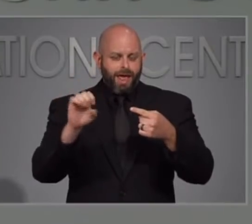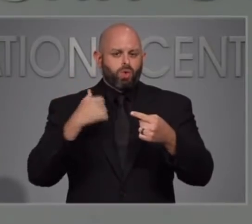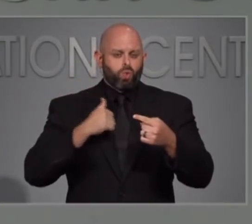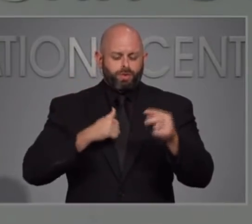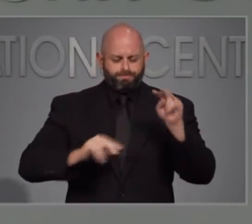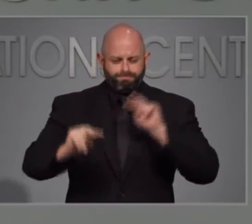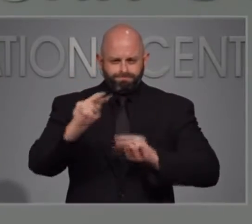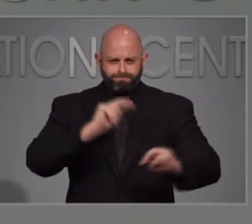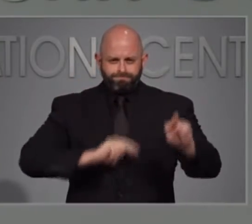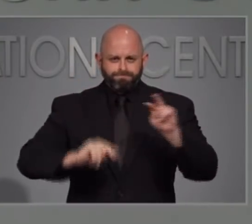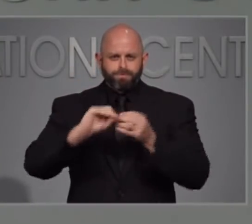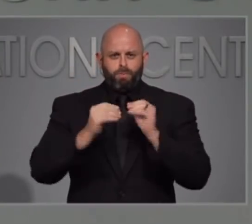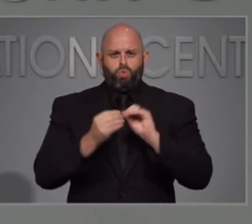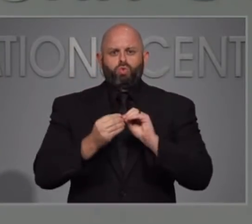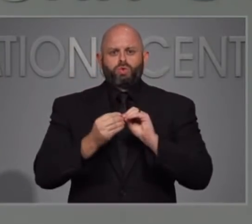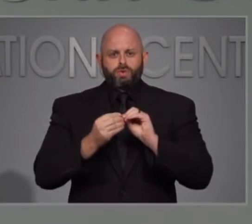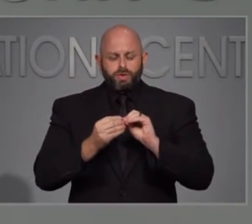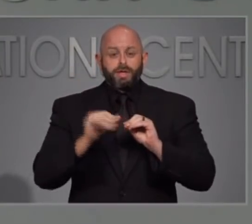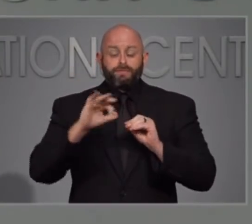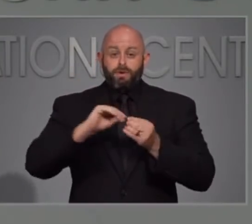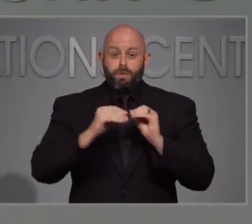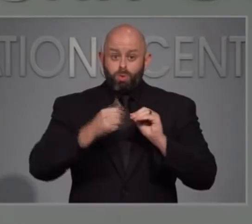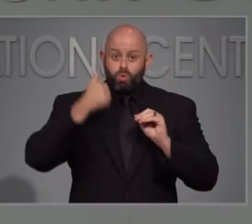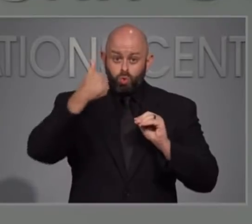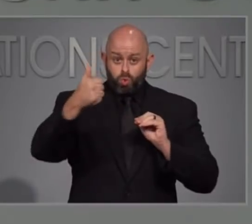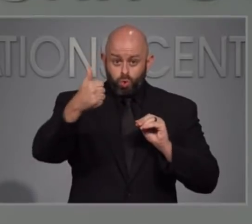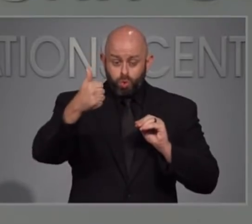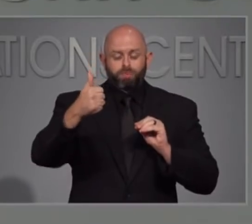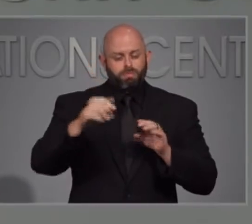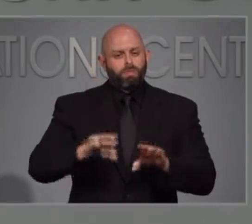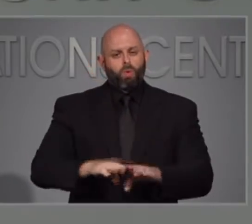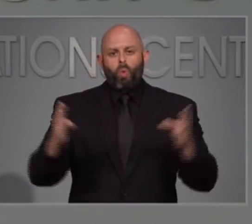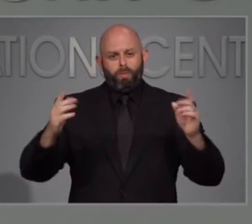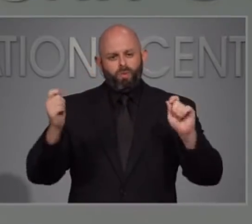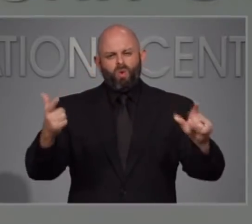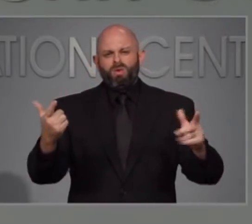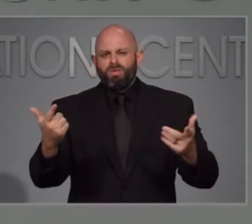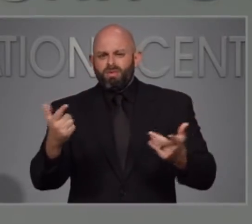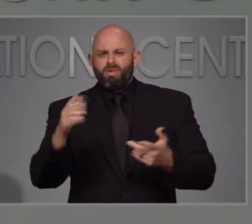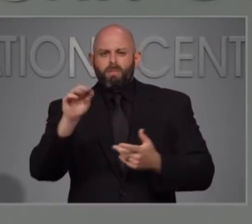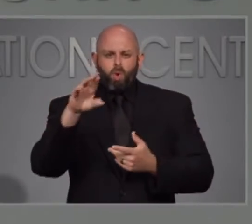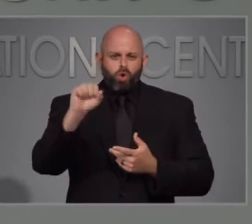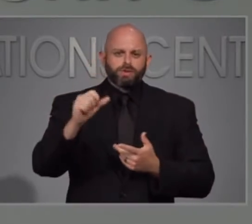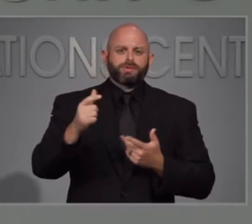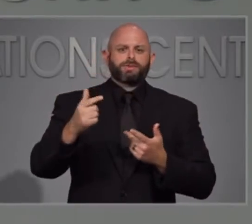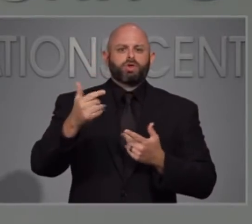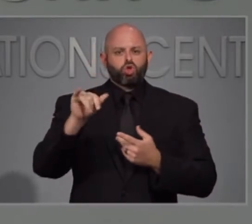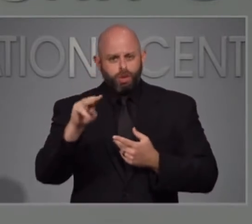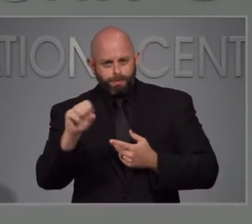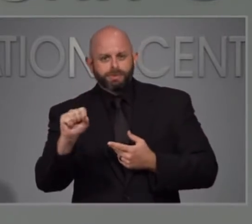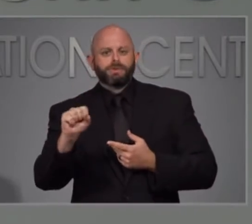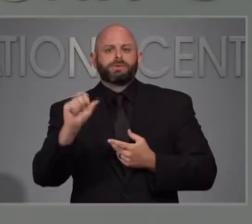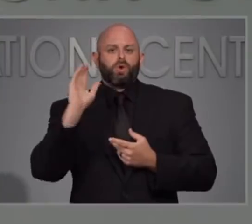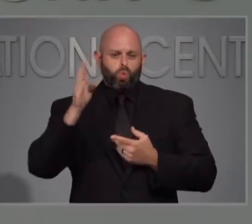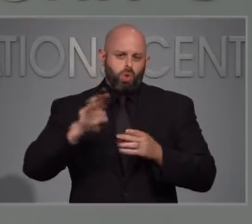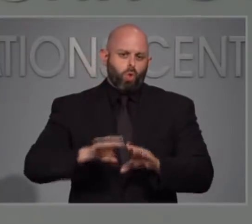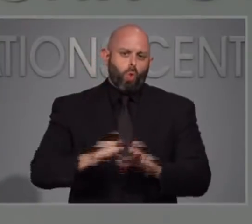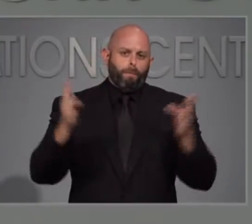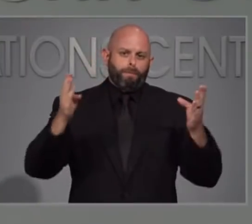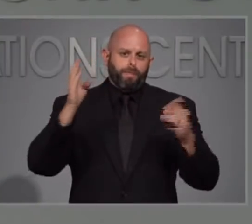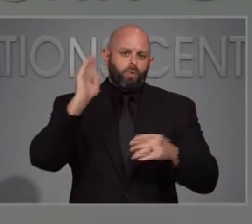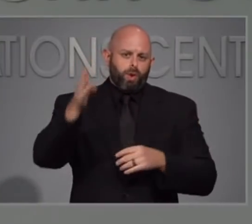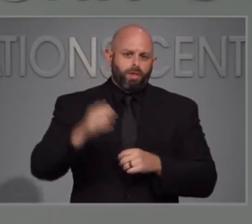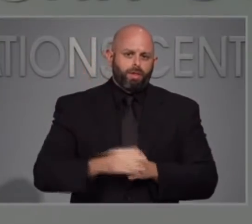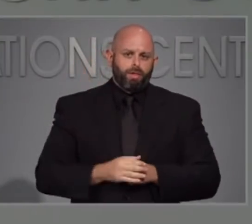at the numbers, and if the numbers are where we want them to be, then we plan to ease restrictions on gyms,